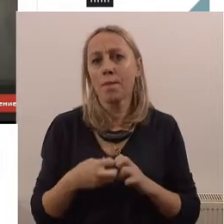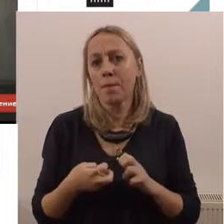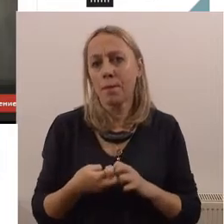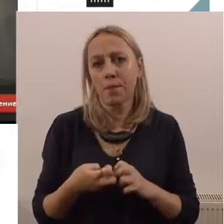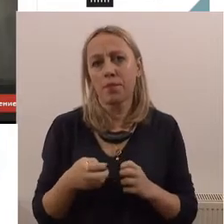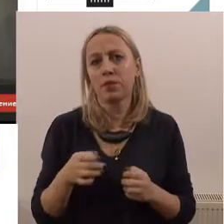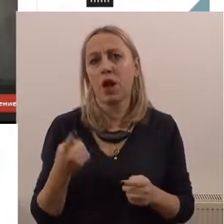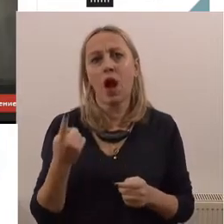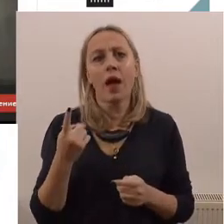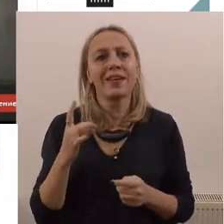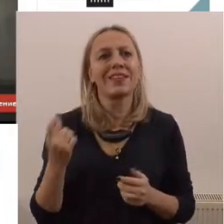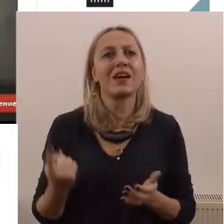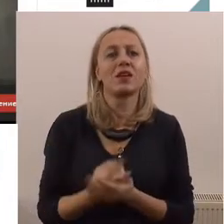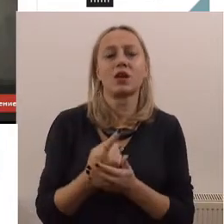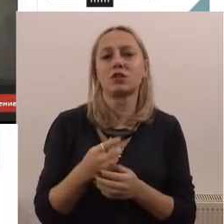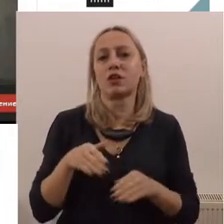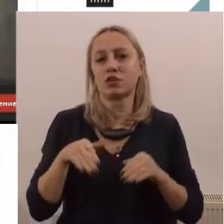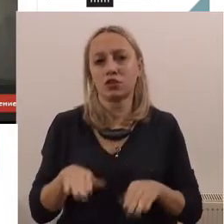Museum.